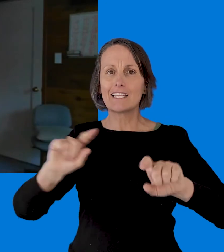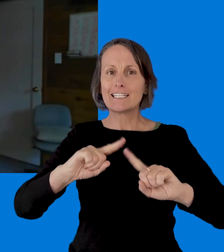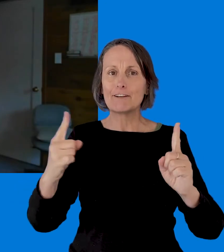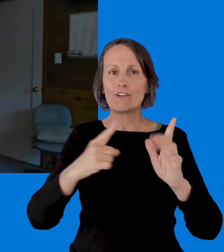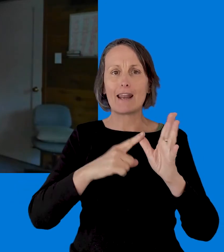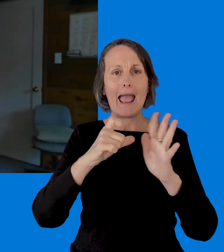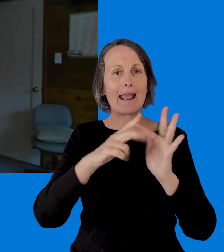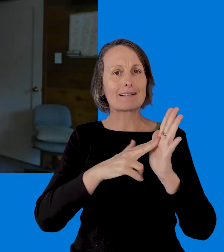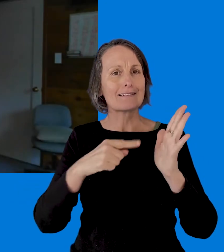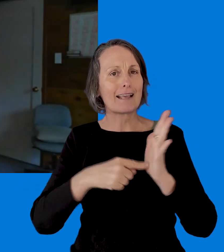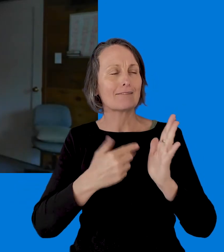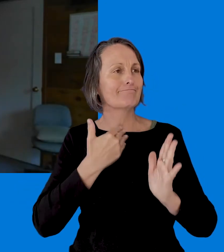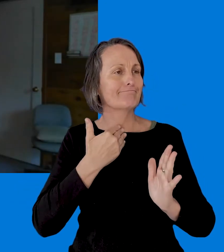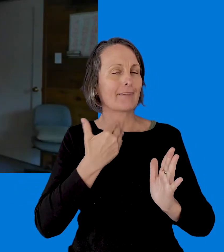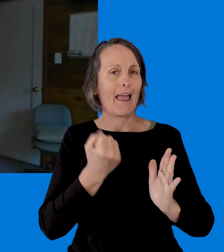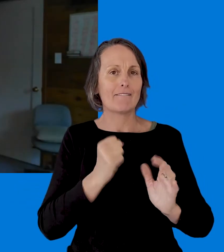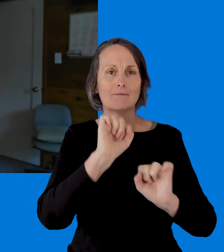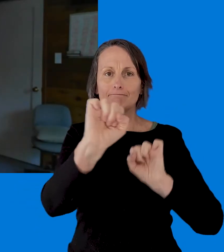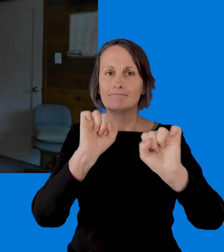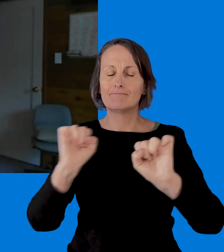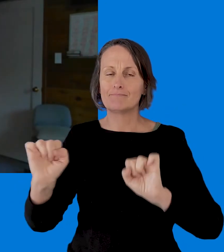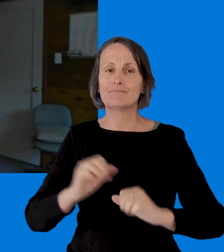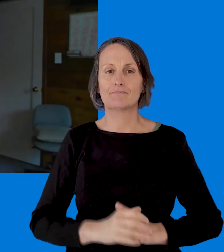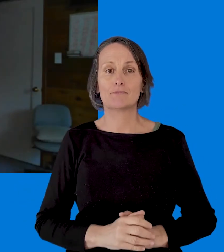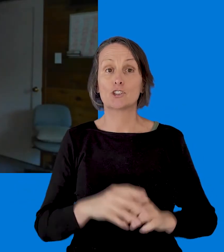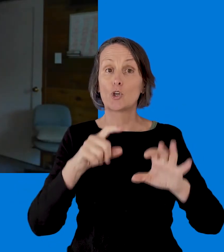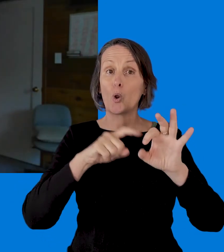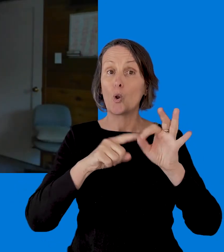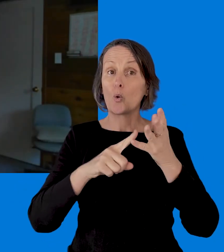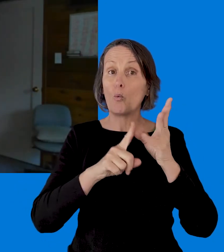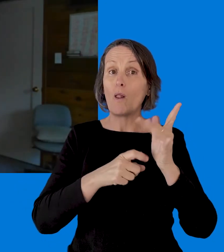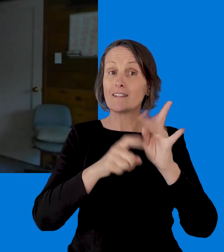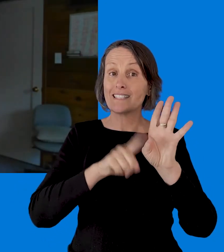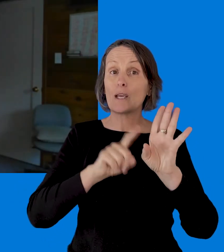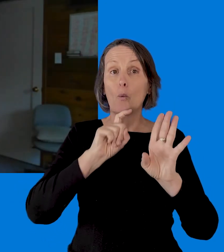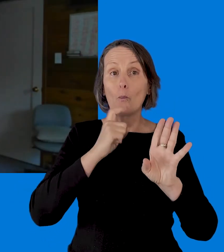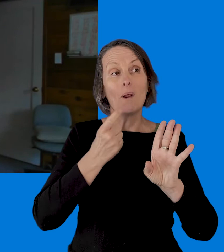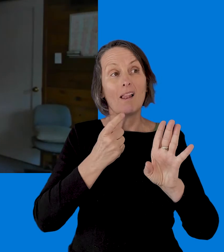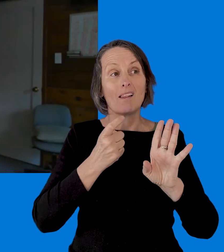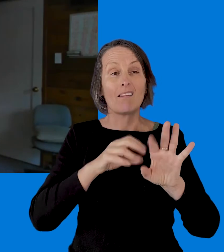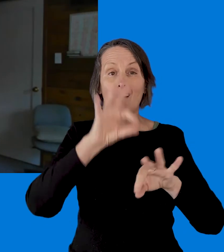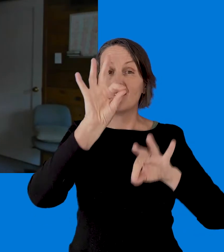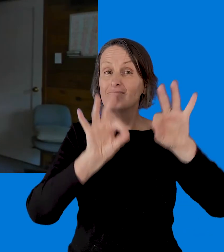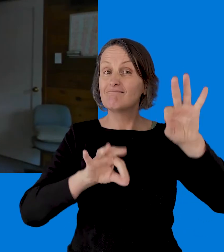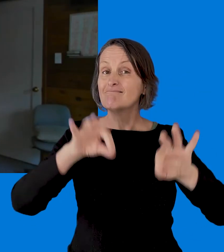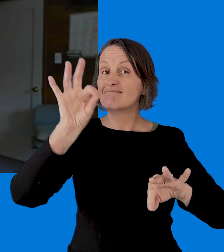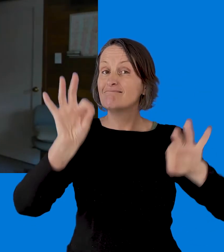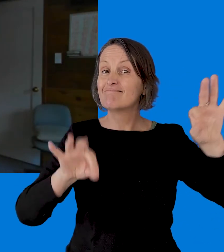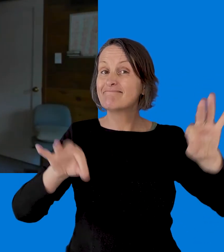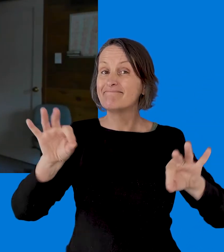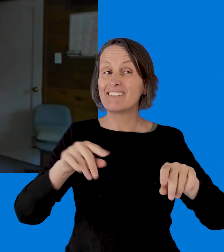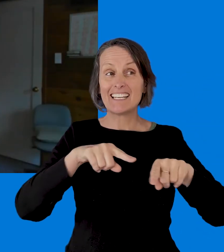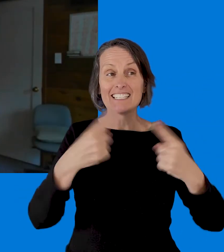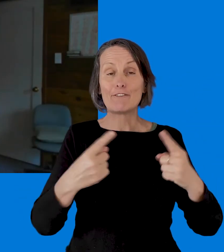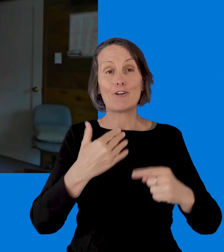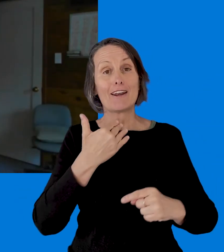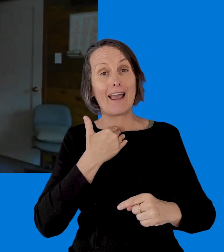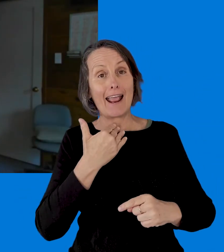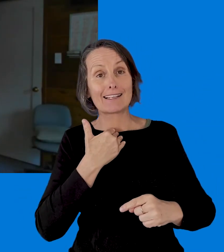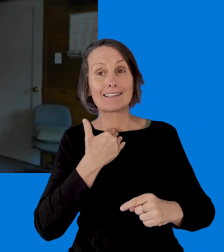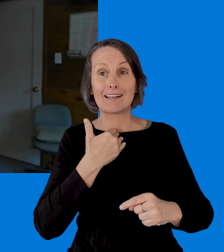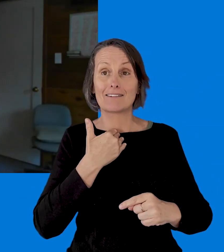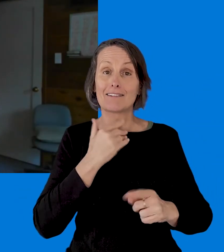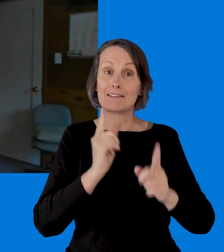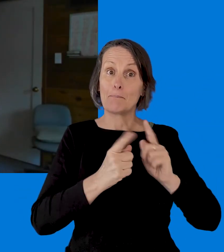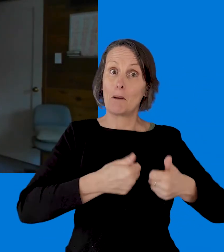will vary. I mean, I have to be honest. Different accents will produce different quality. One of the things